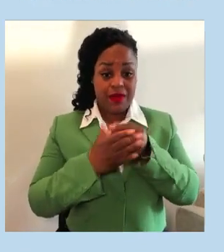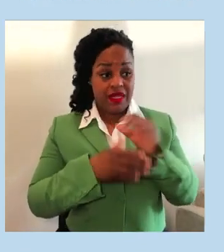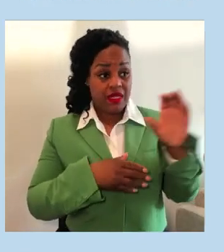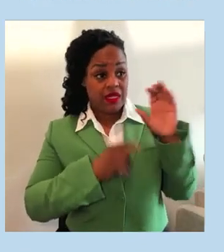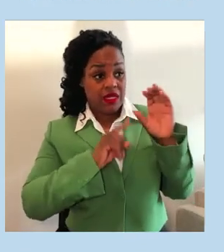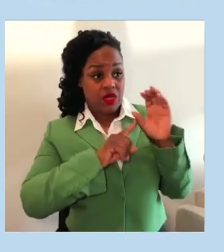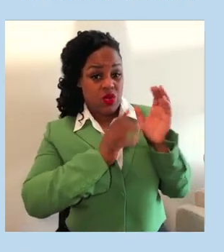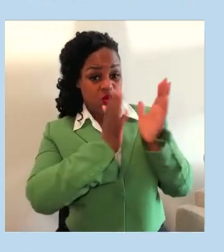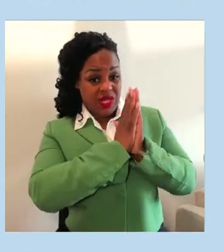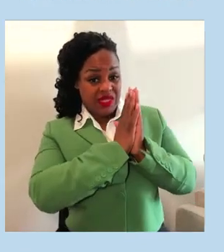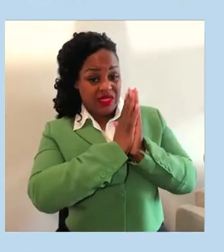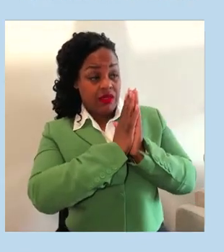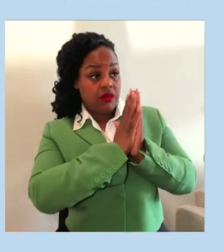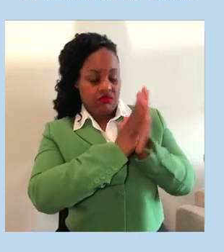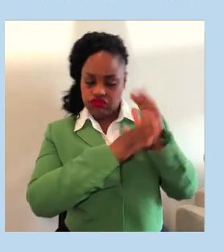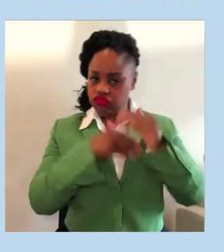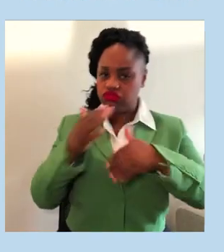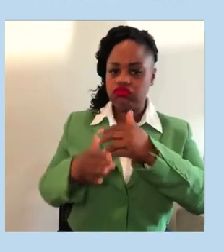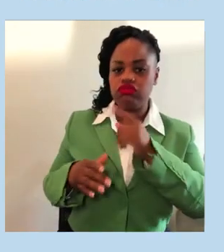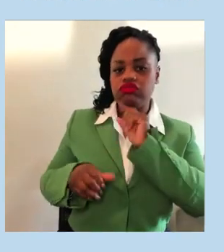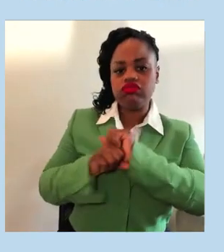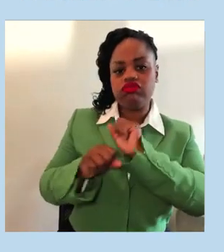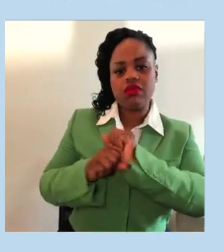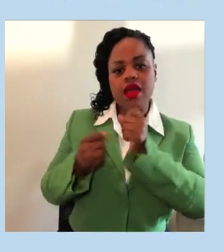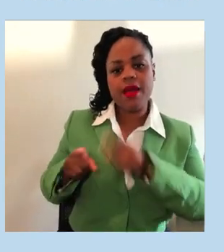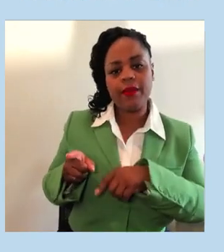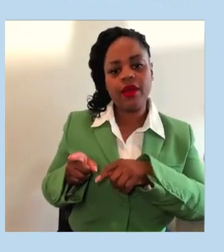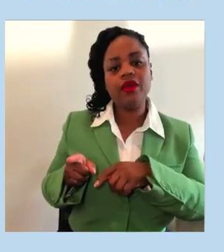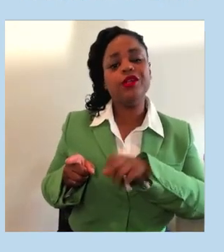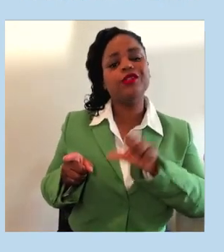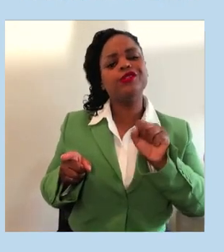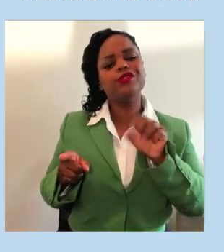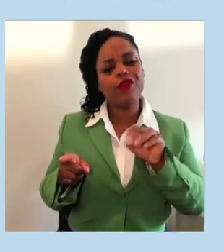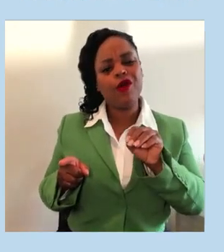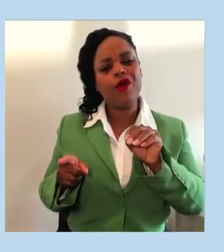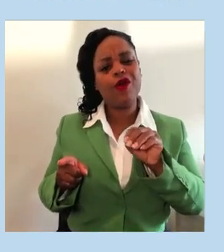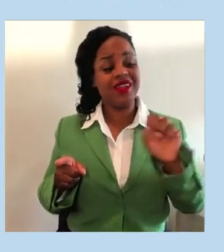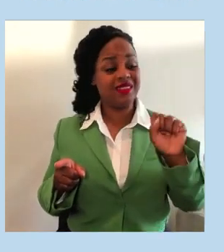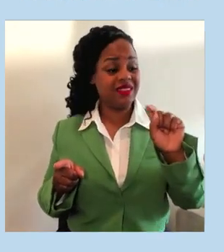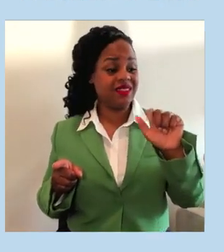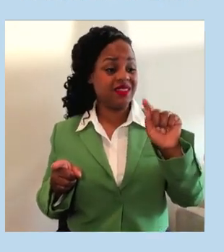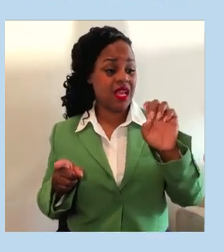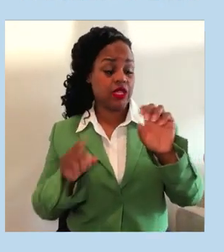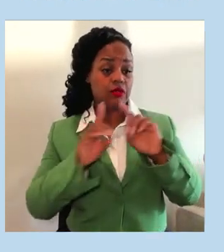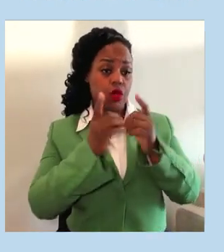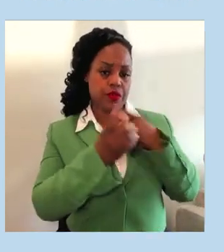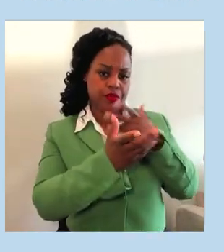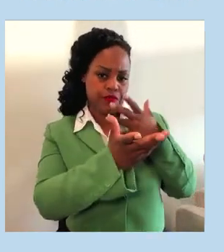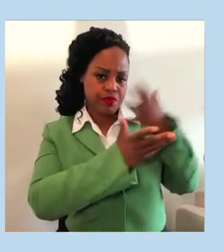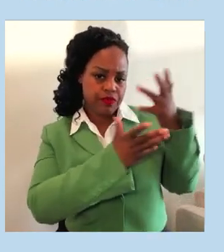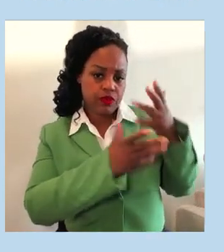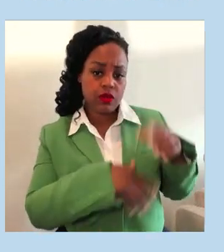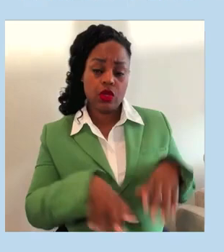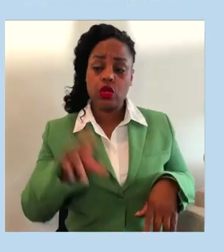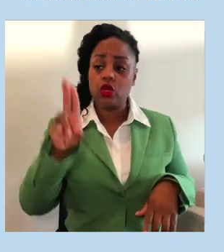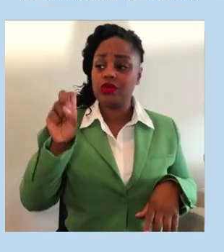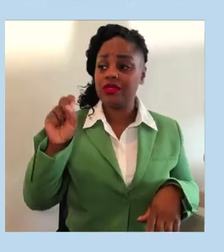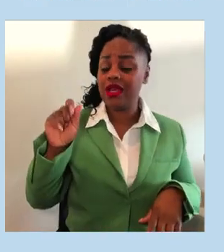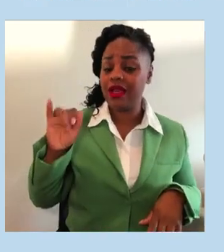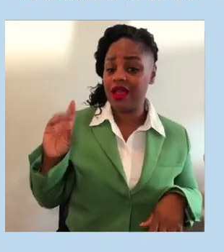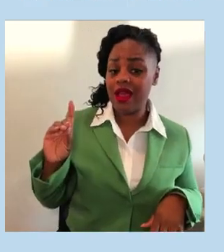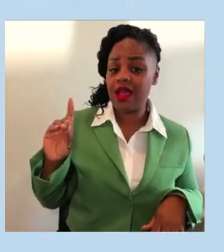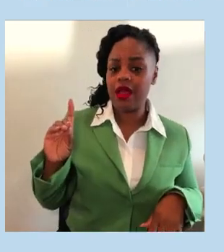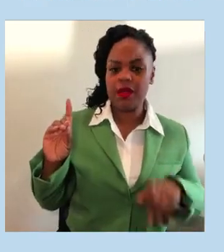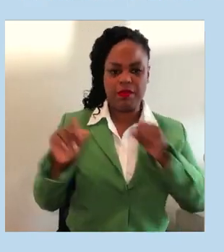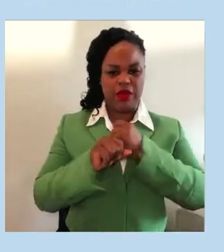State Department and USAID so that our teams around the world have what they need to make meaningful change. Thank you so much.